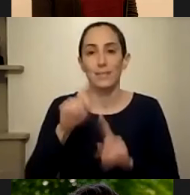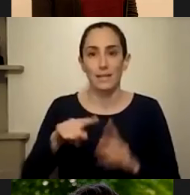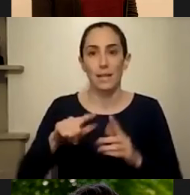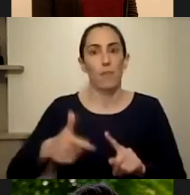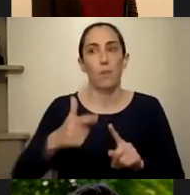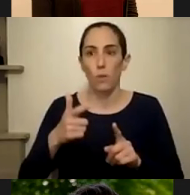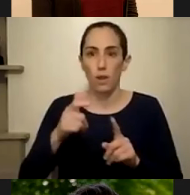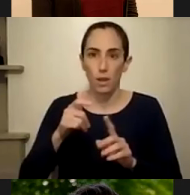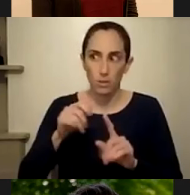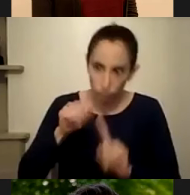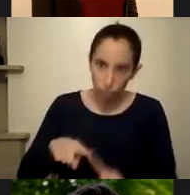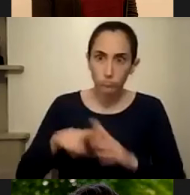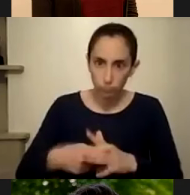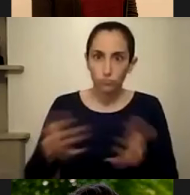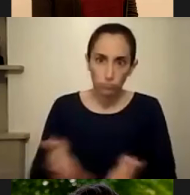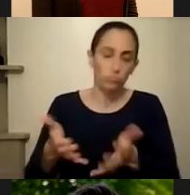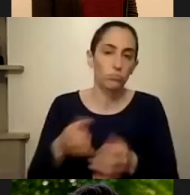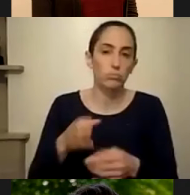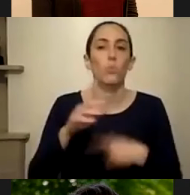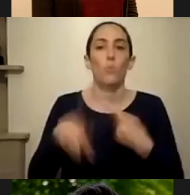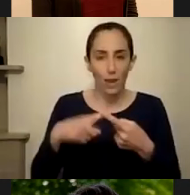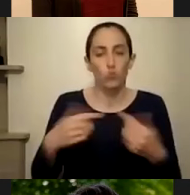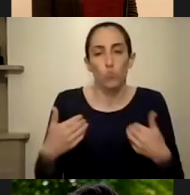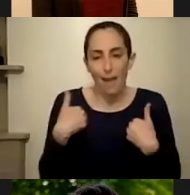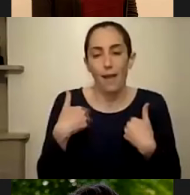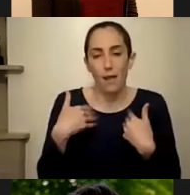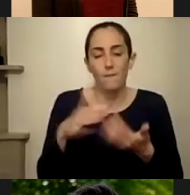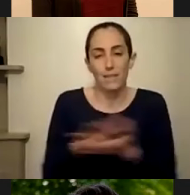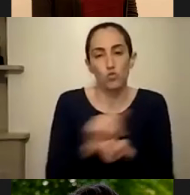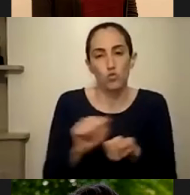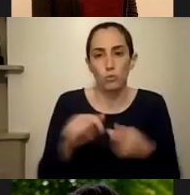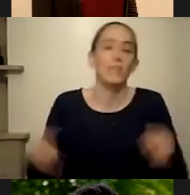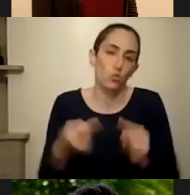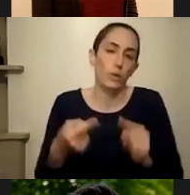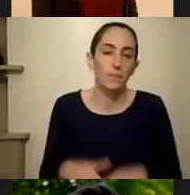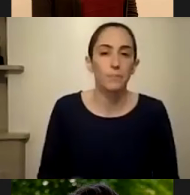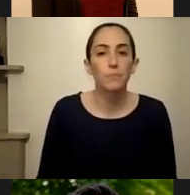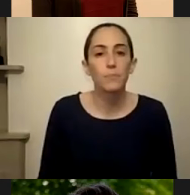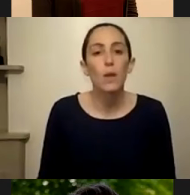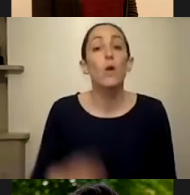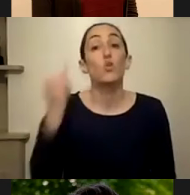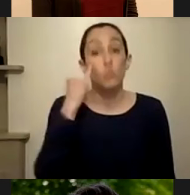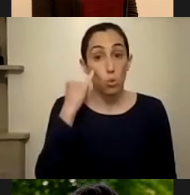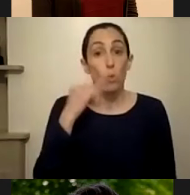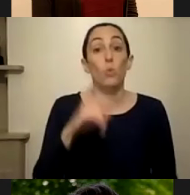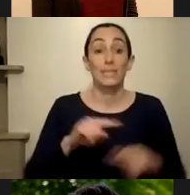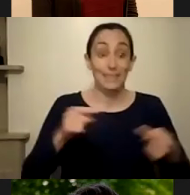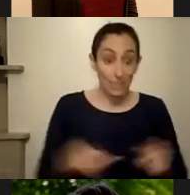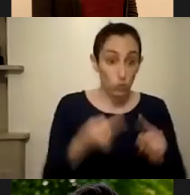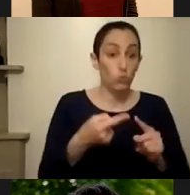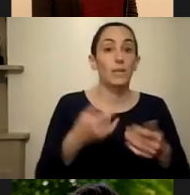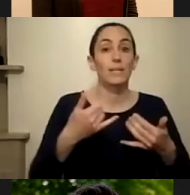Next, we ask, what if we block Wnt signaling pathway? Well, the injury still activate motor glial